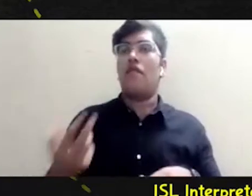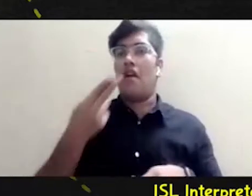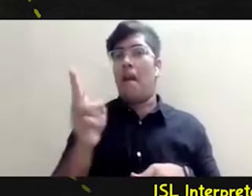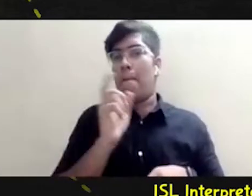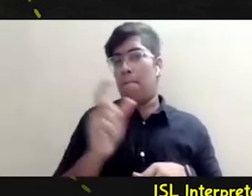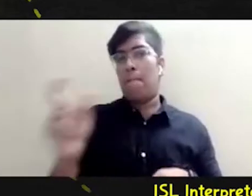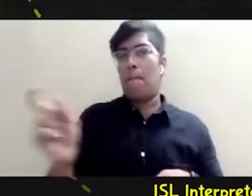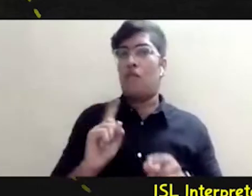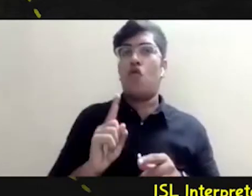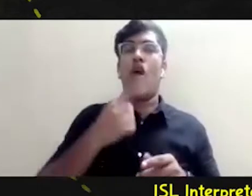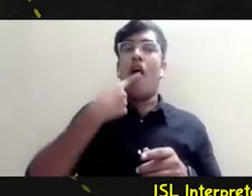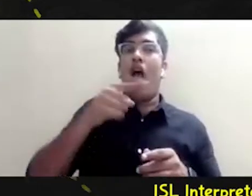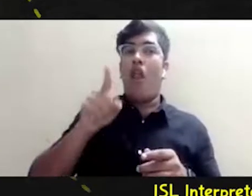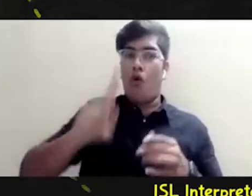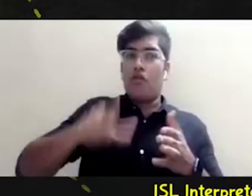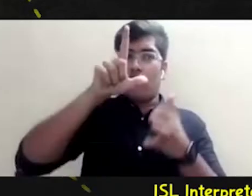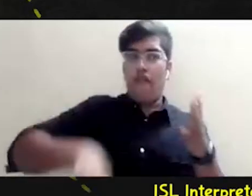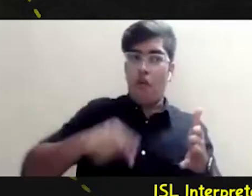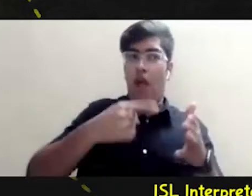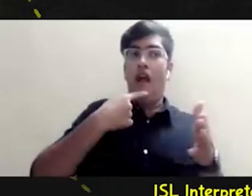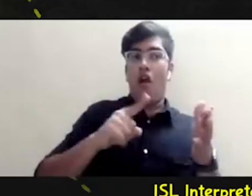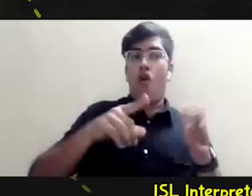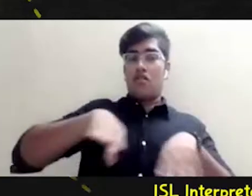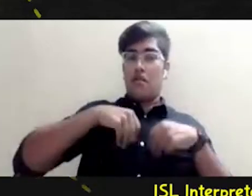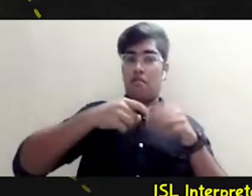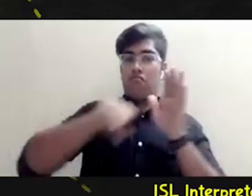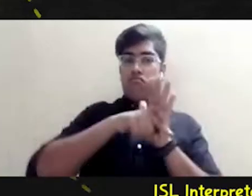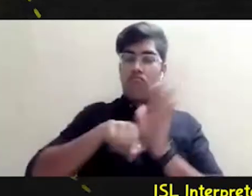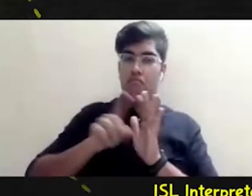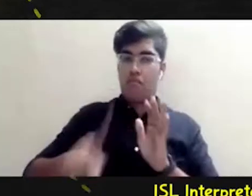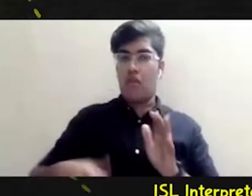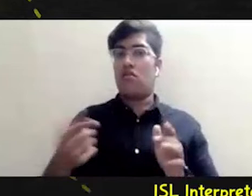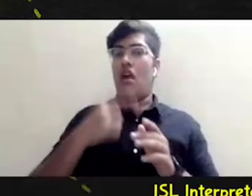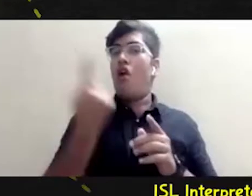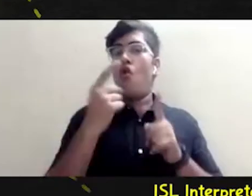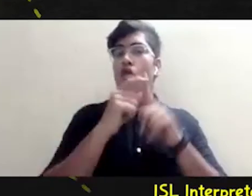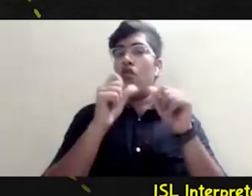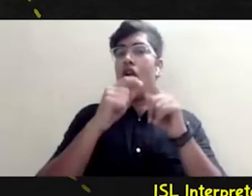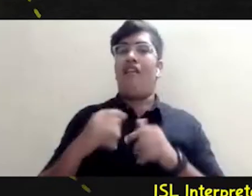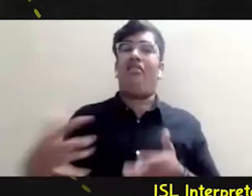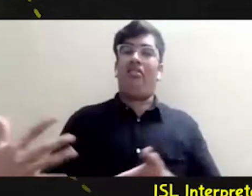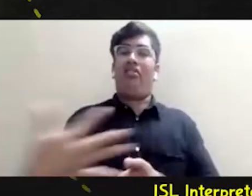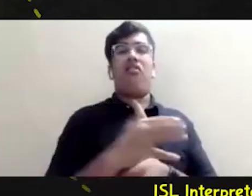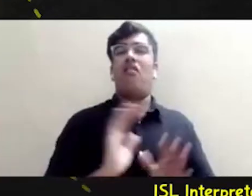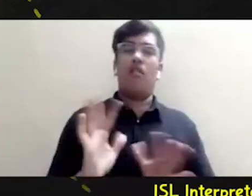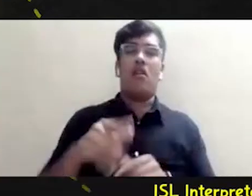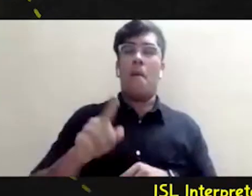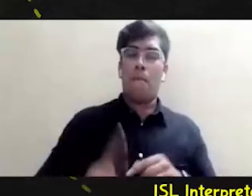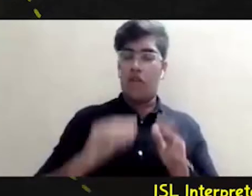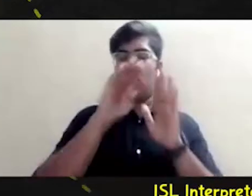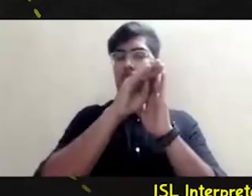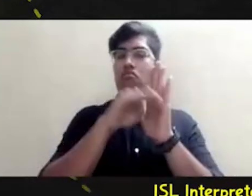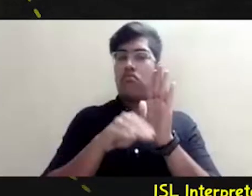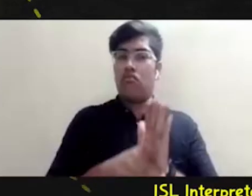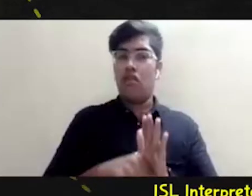there has to be consent forms and all of those things. It is not just about collecting data, but you have to put in mechanisms that protects